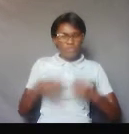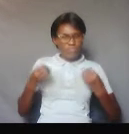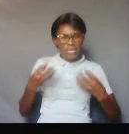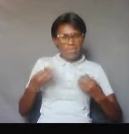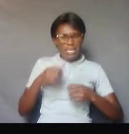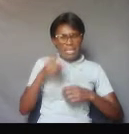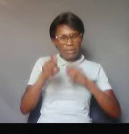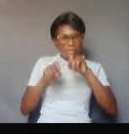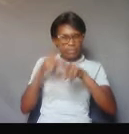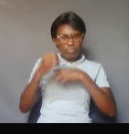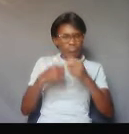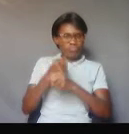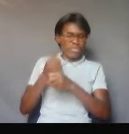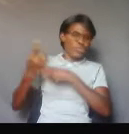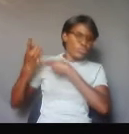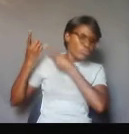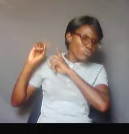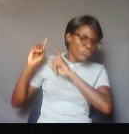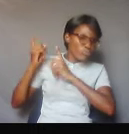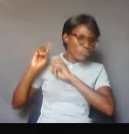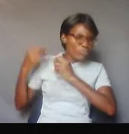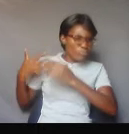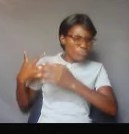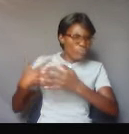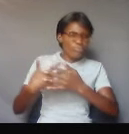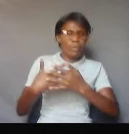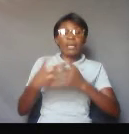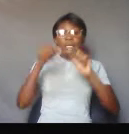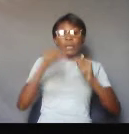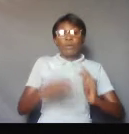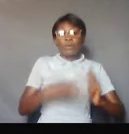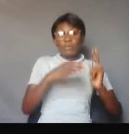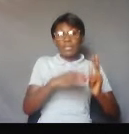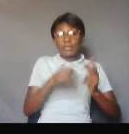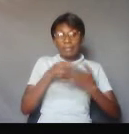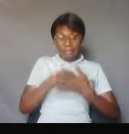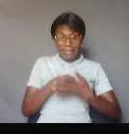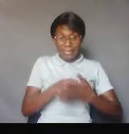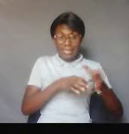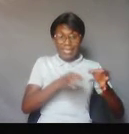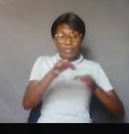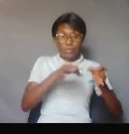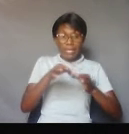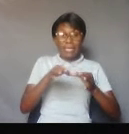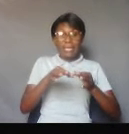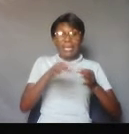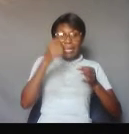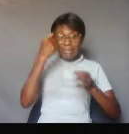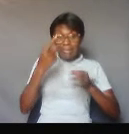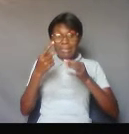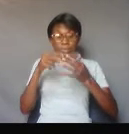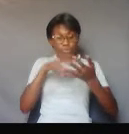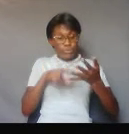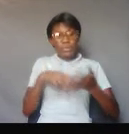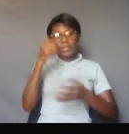survival in their own places. And therefore, we need to come to this text critically. And the theory we make use